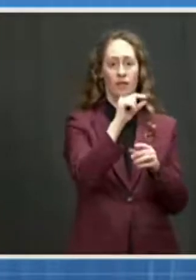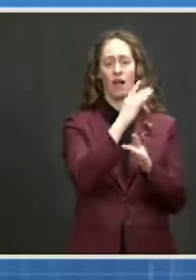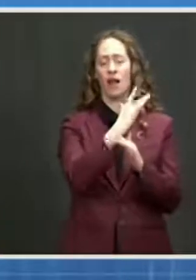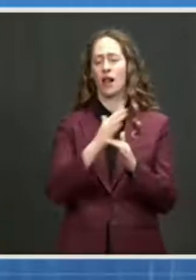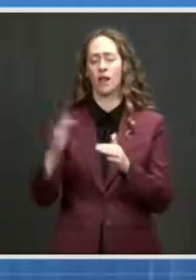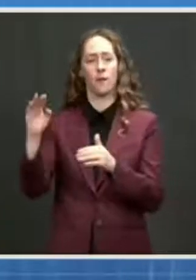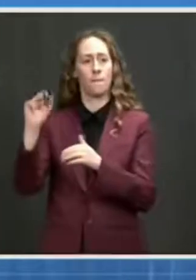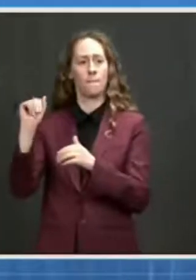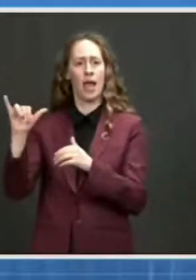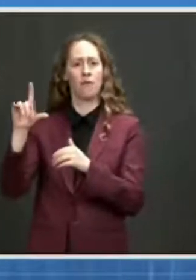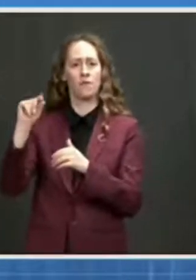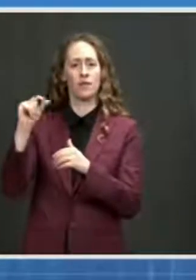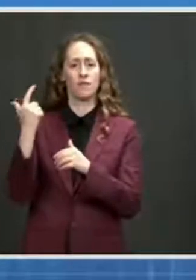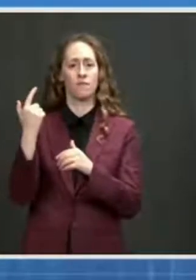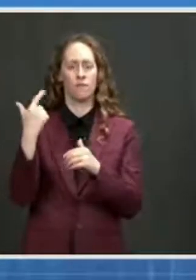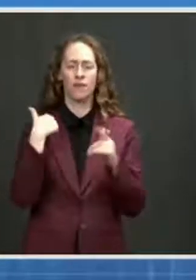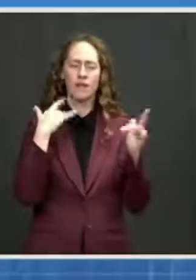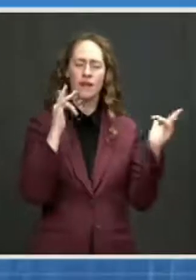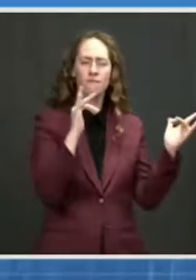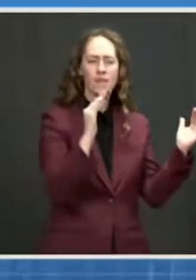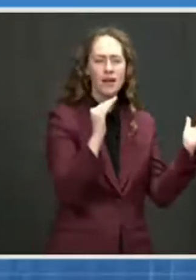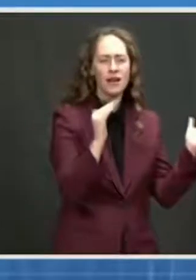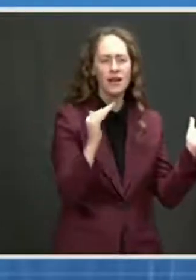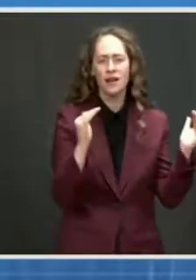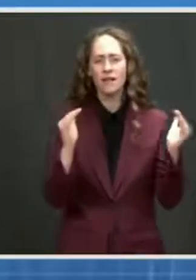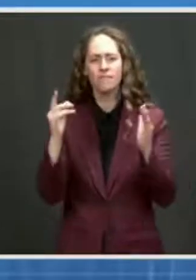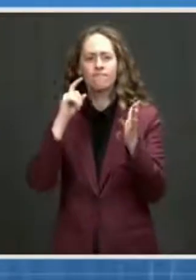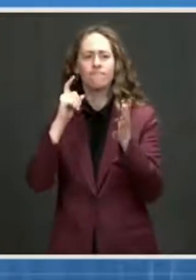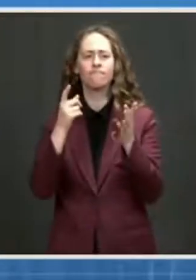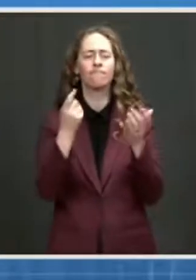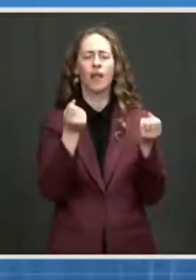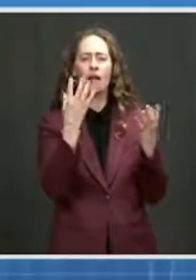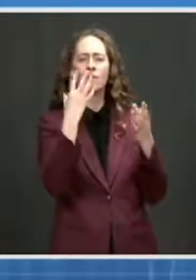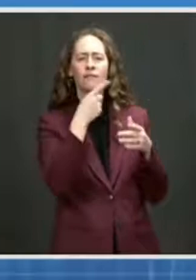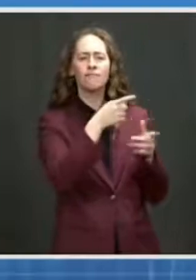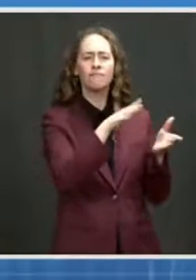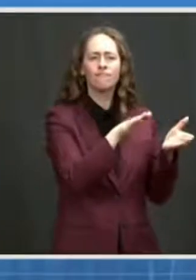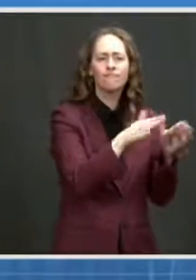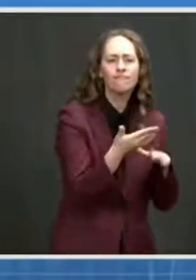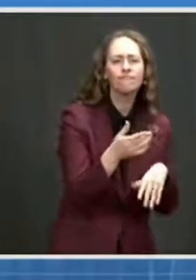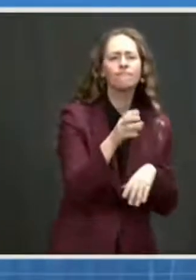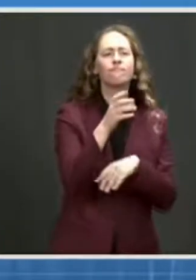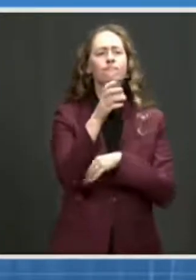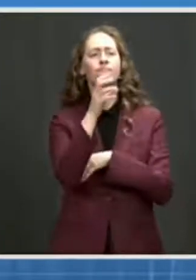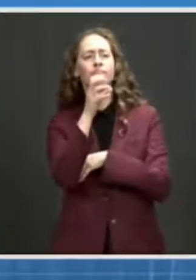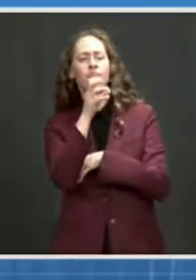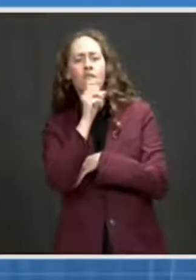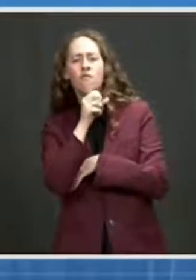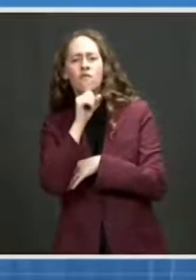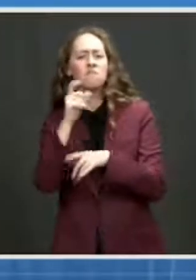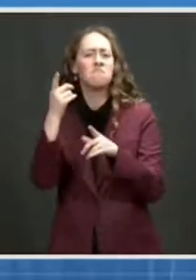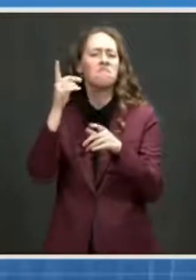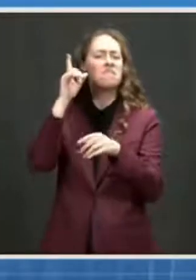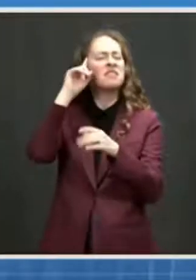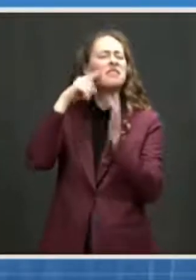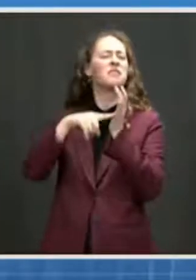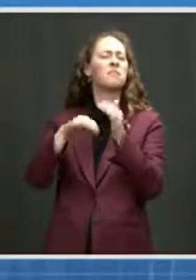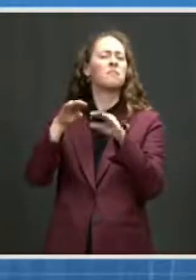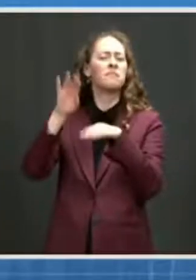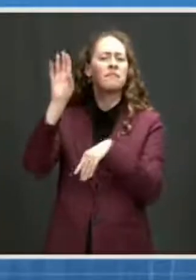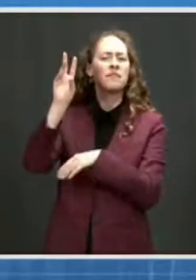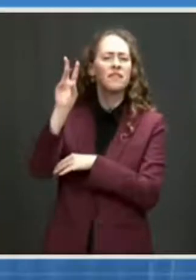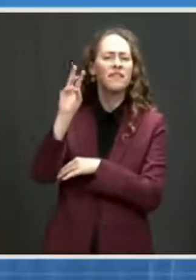visits, hospitalizations, and deaths in adults over age 65 who were prioritized for vaccination in the early